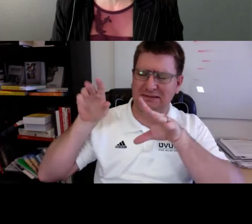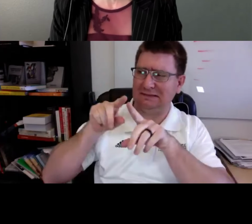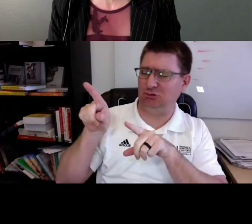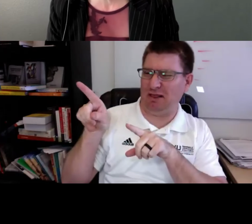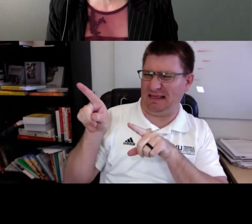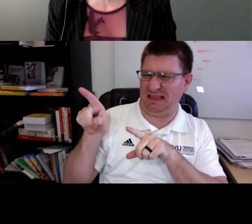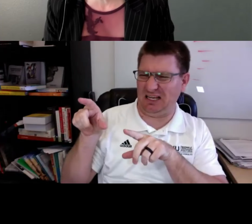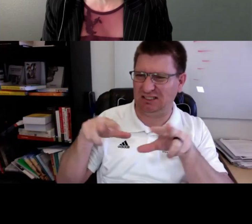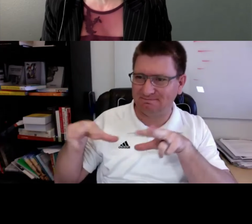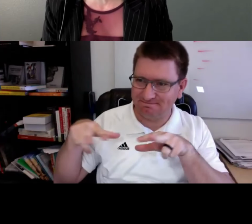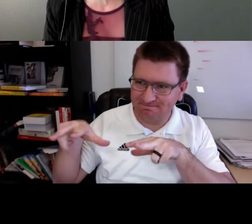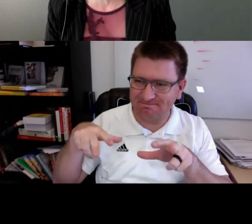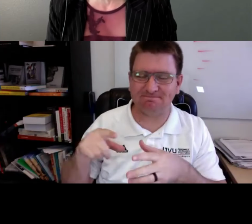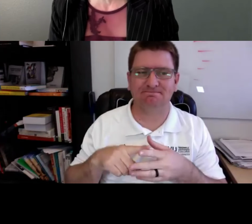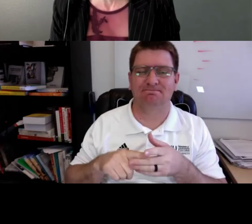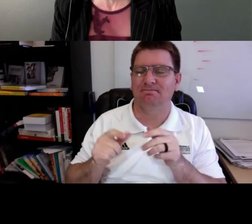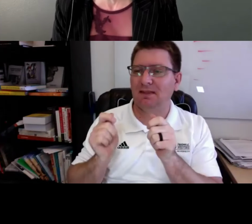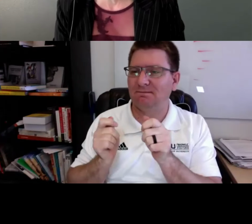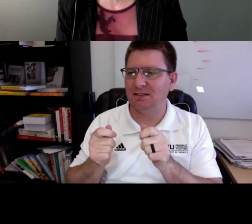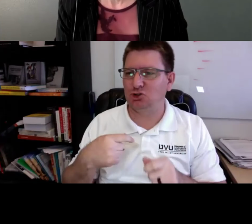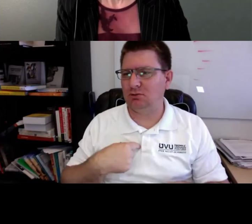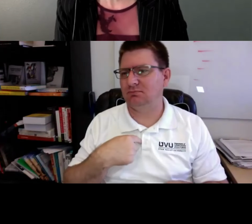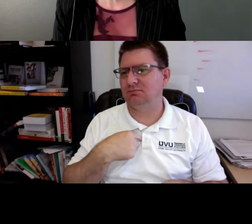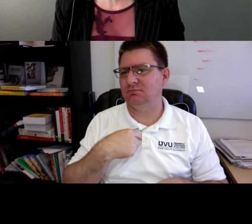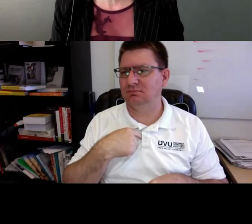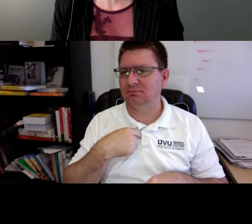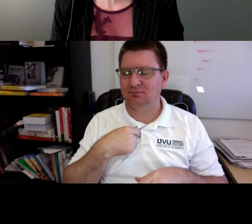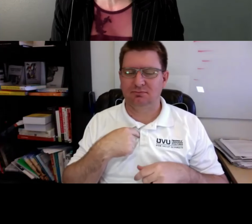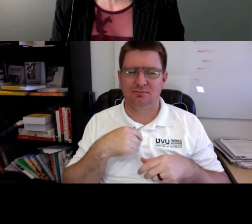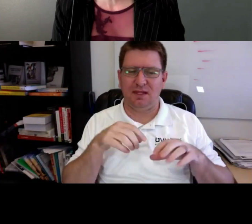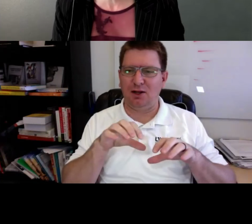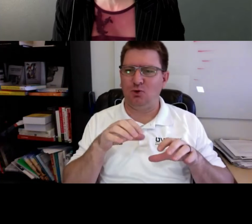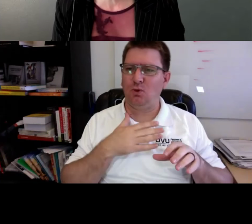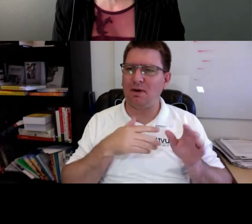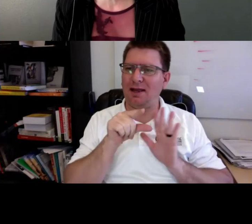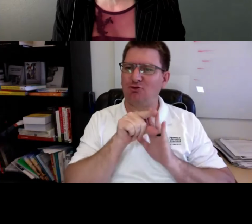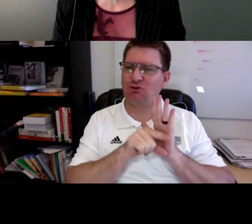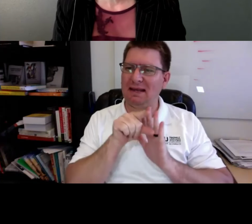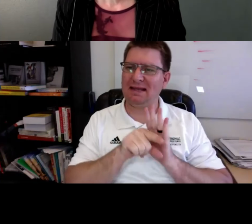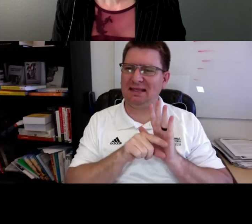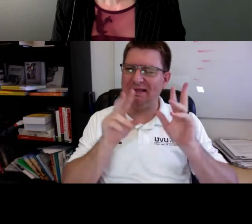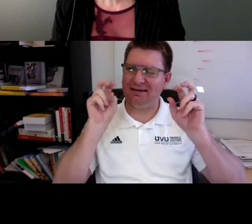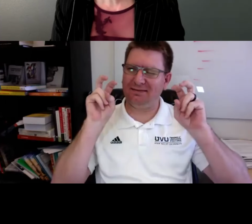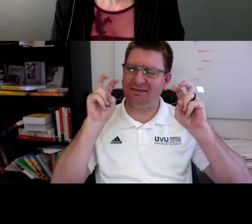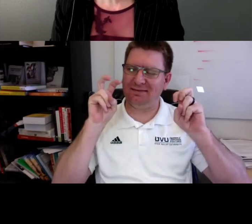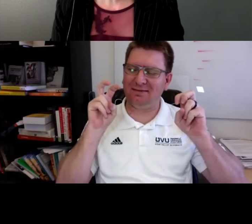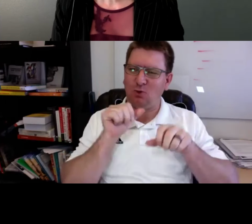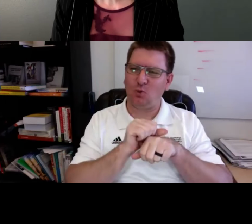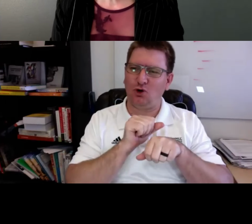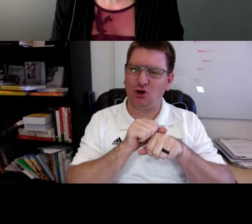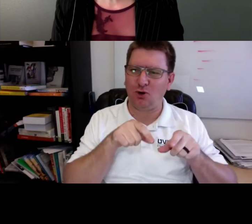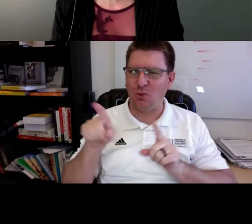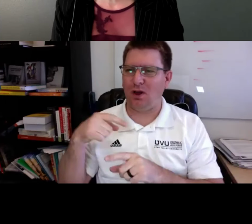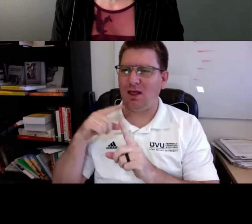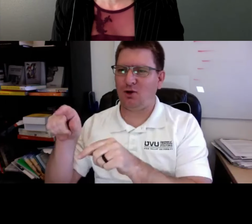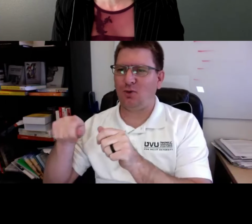the mountains. They're just right by. You can go walk, hiking, fishing. I